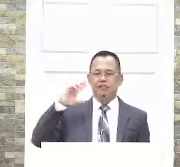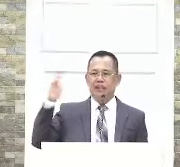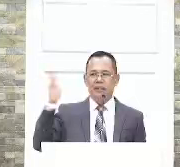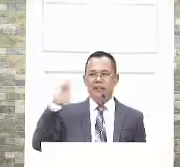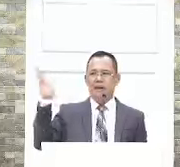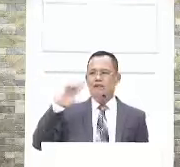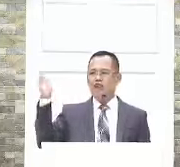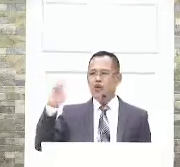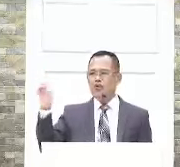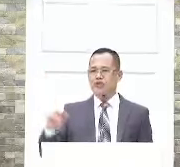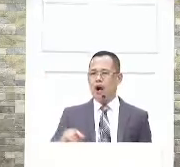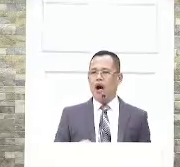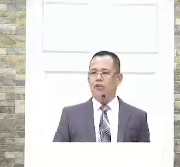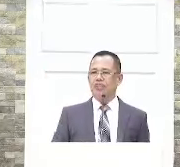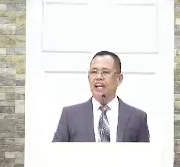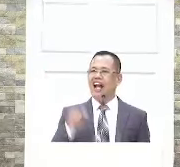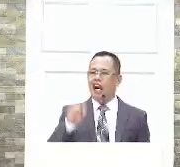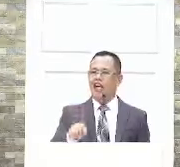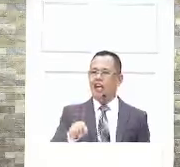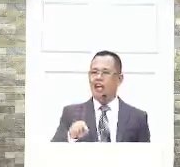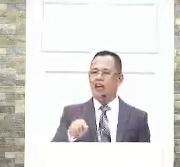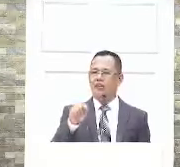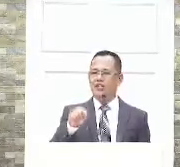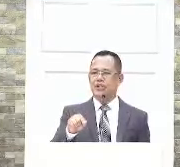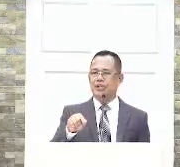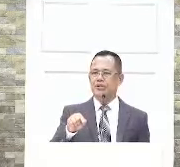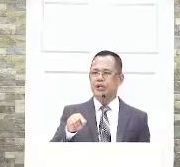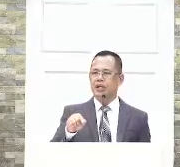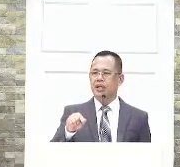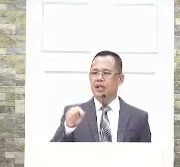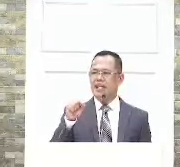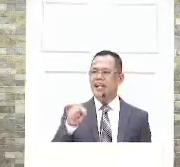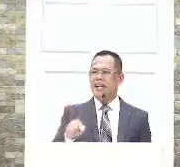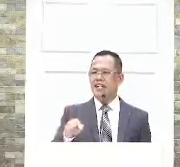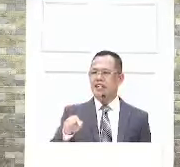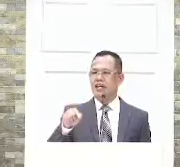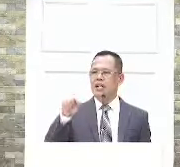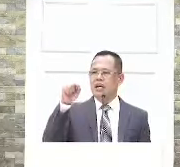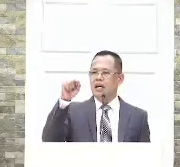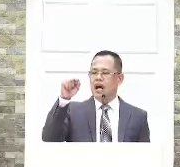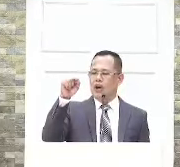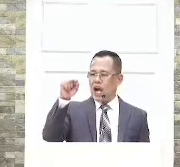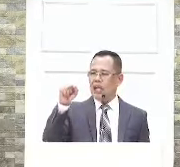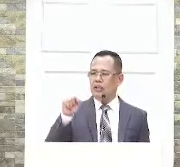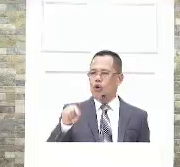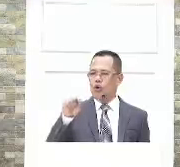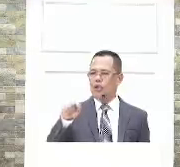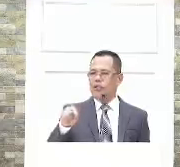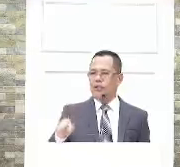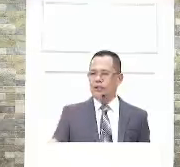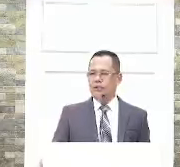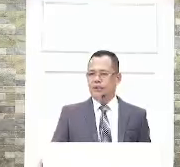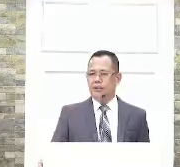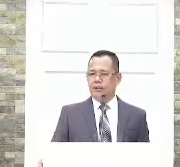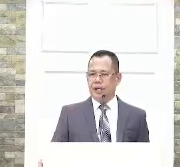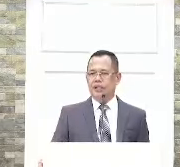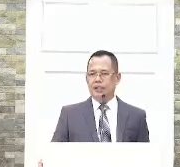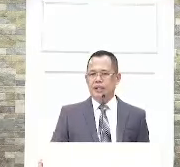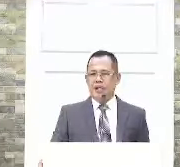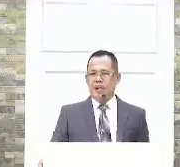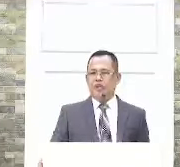negative views of the carnal Christians in or at Cent